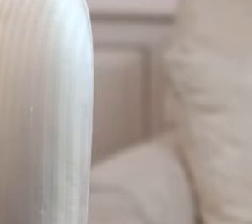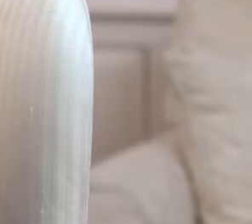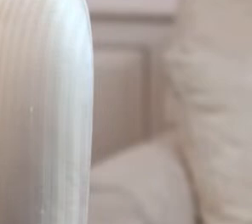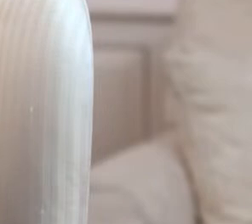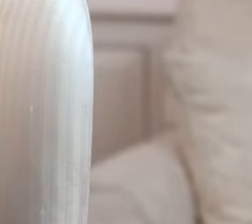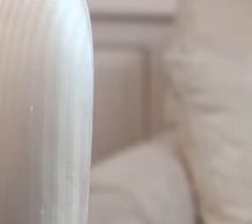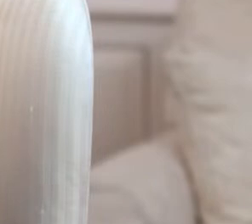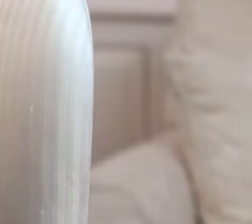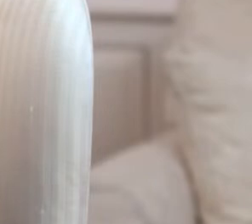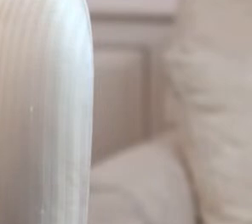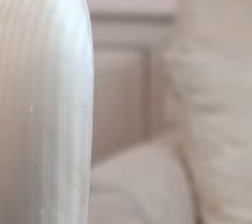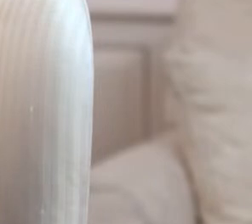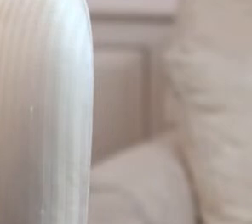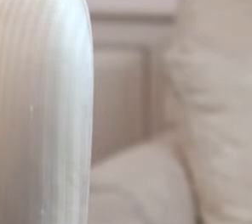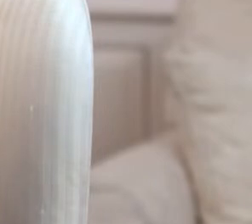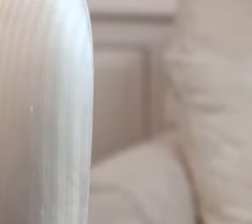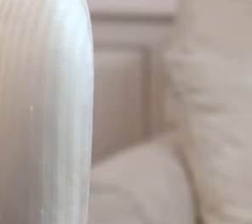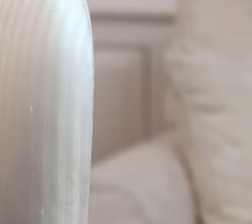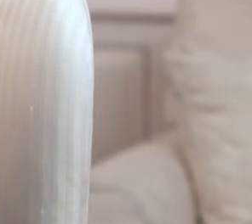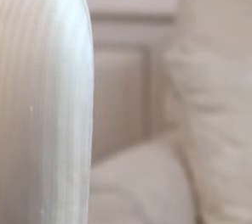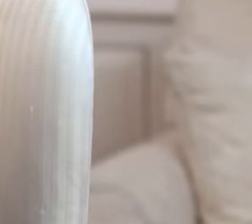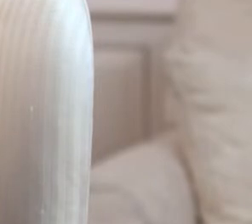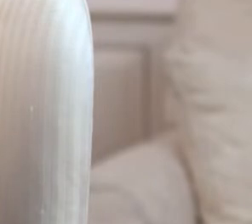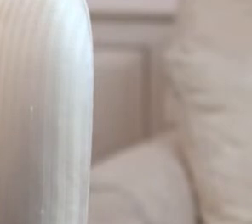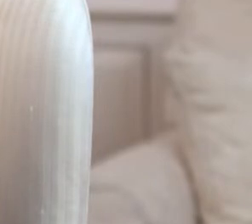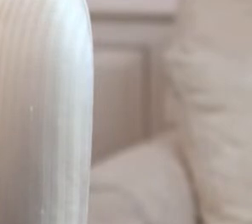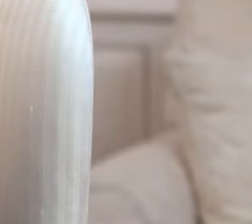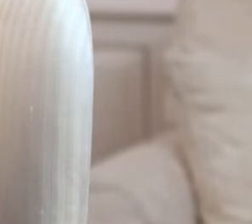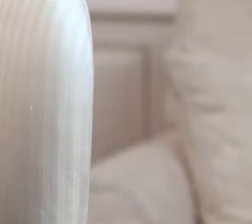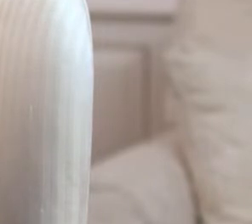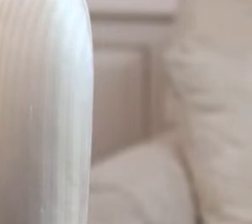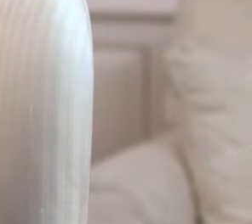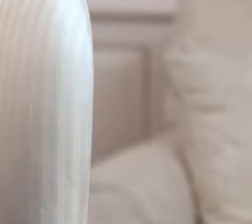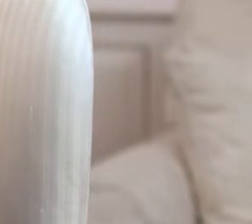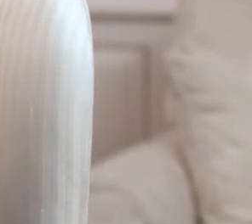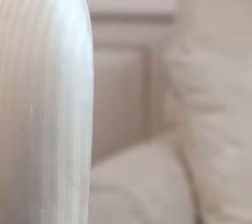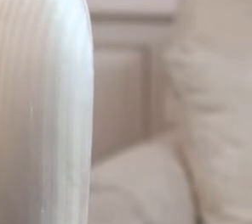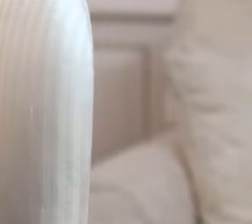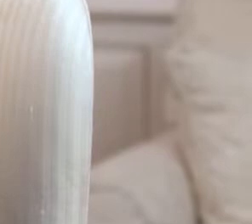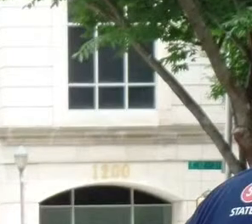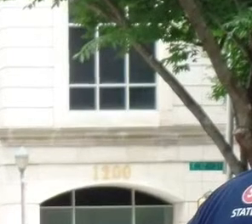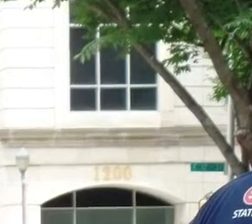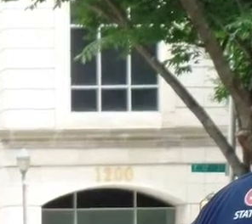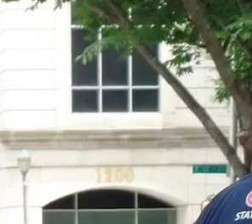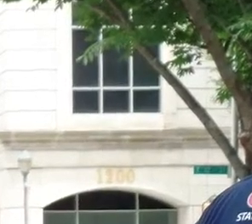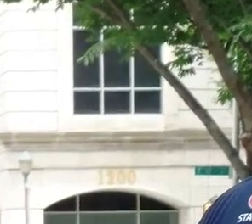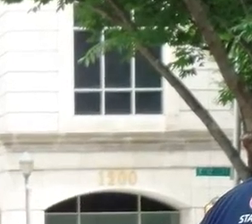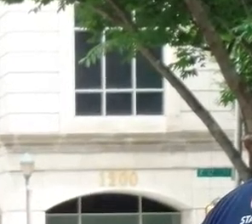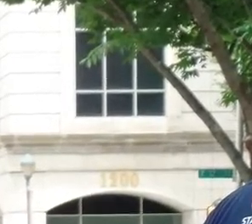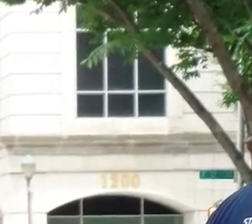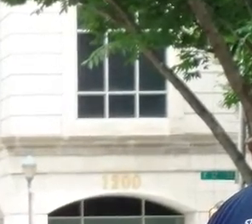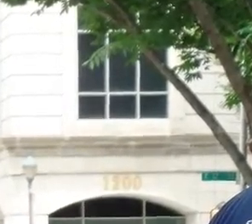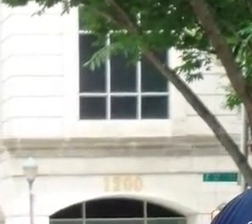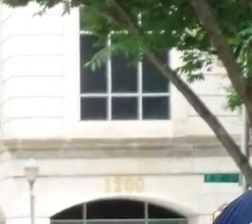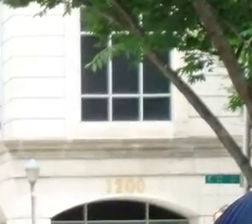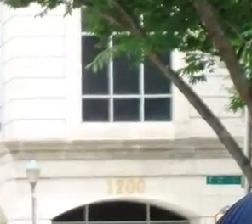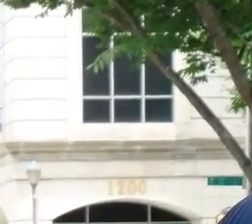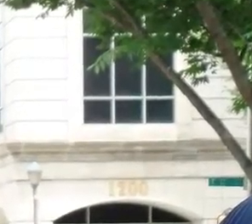However, I've learned a lot about the power of